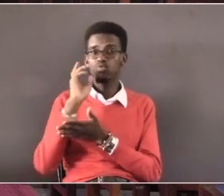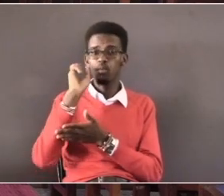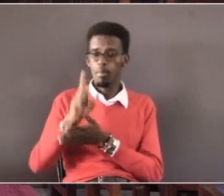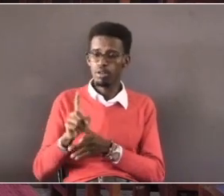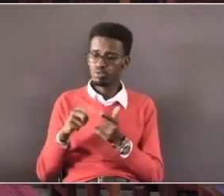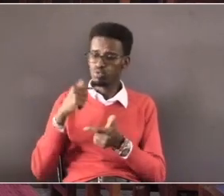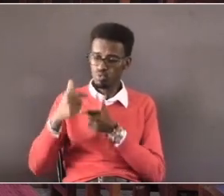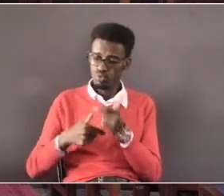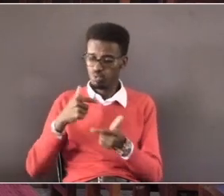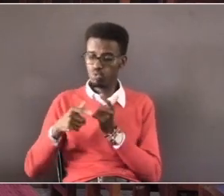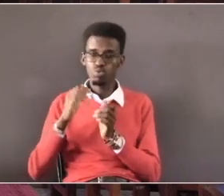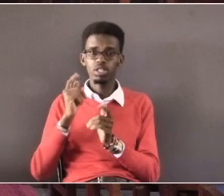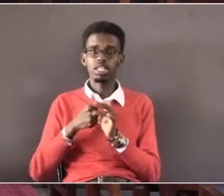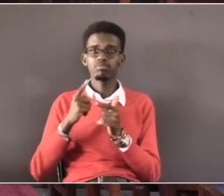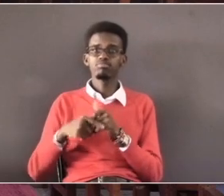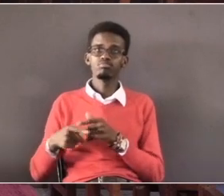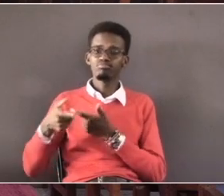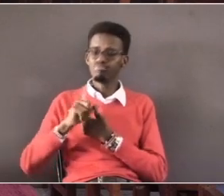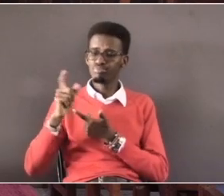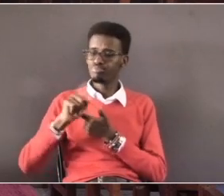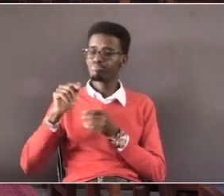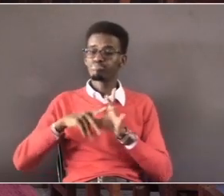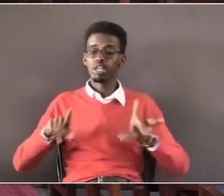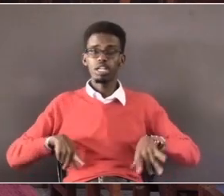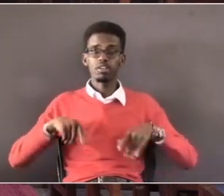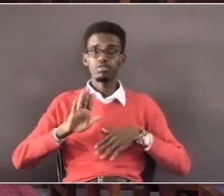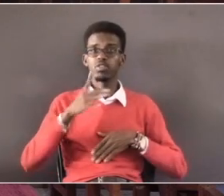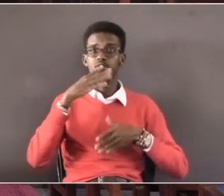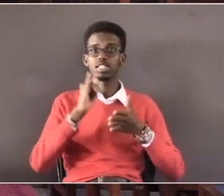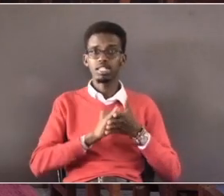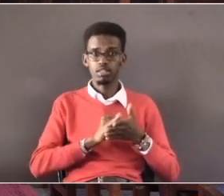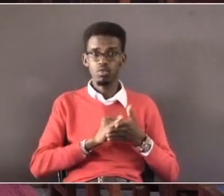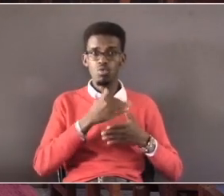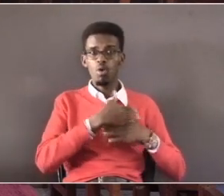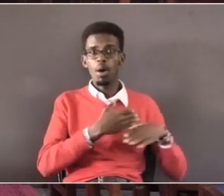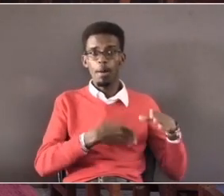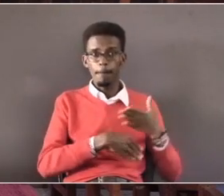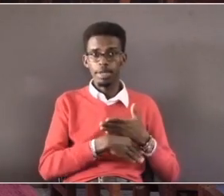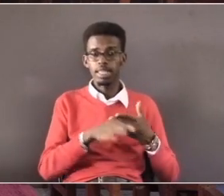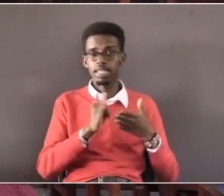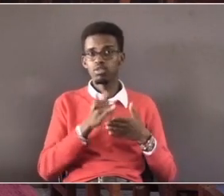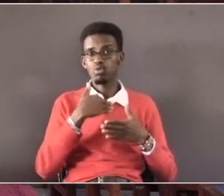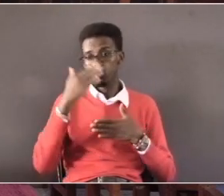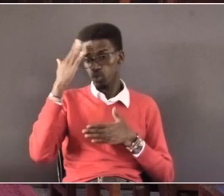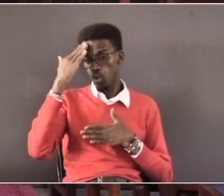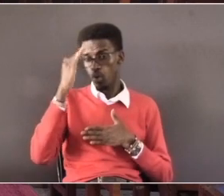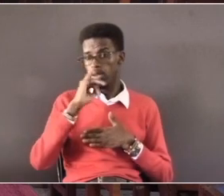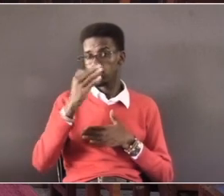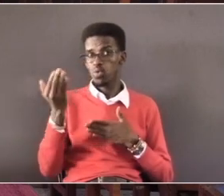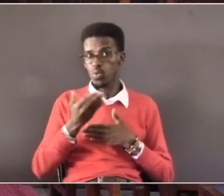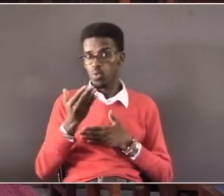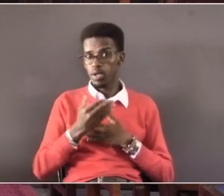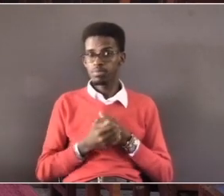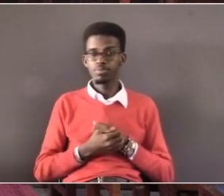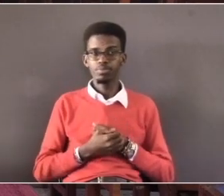to continually increase in your life. So that's a boundary the boundary I want to emphasize on is,